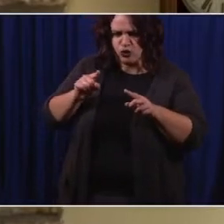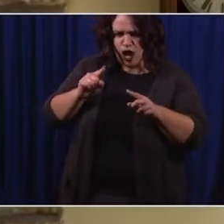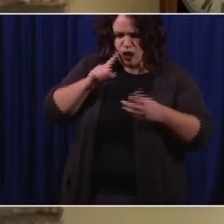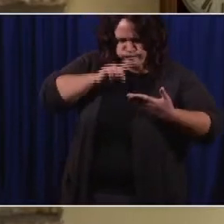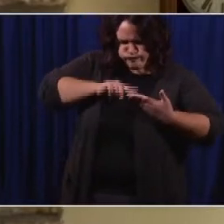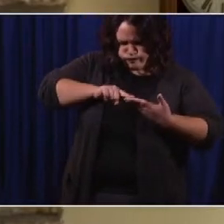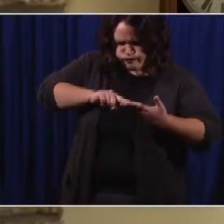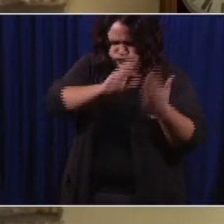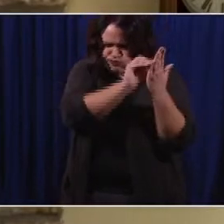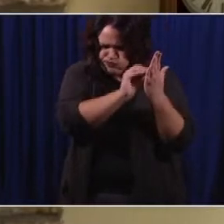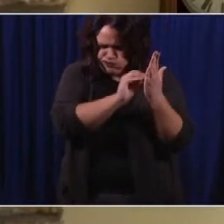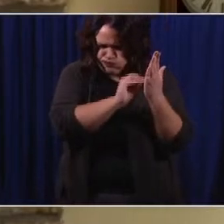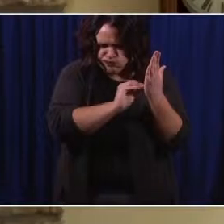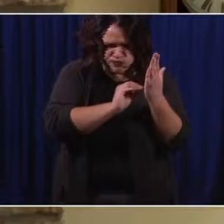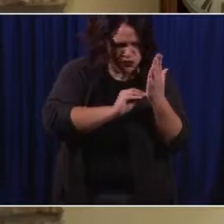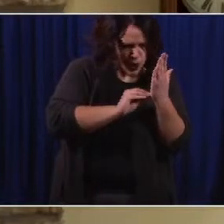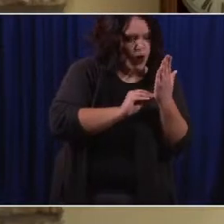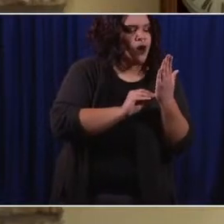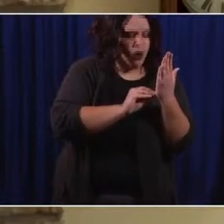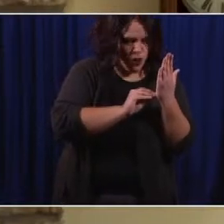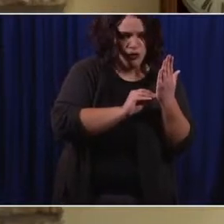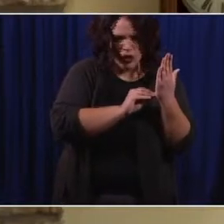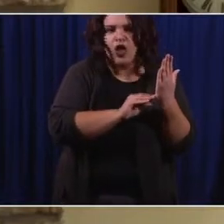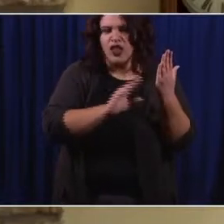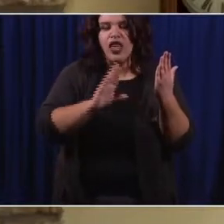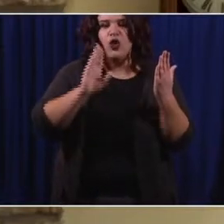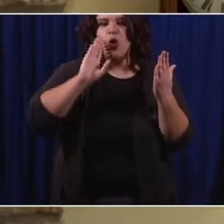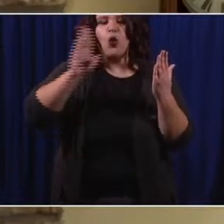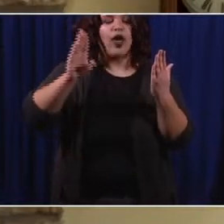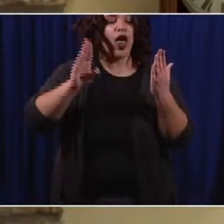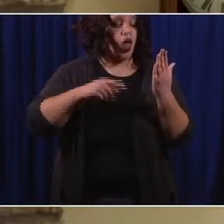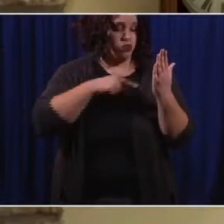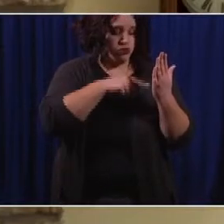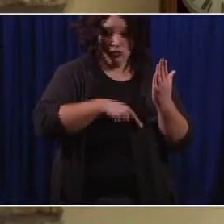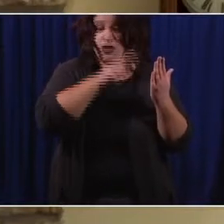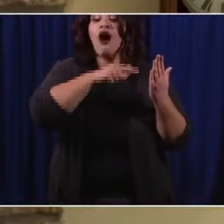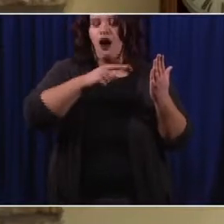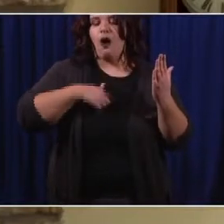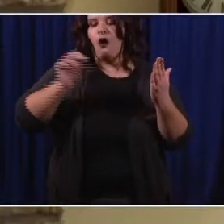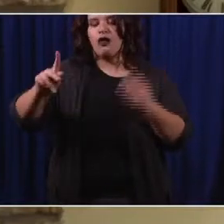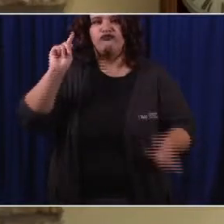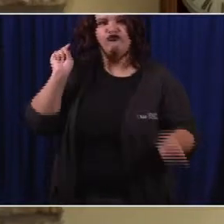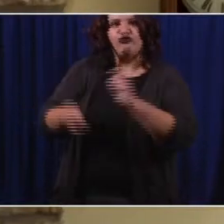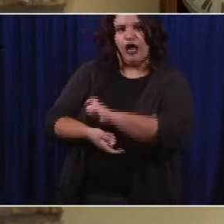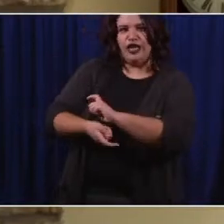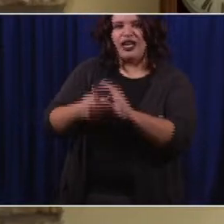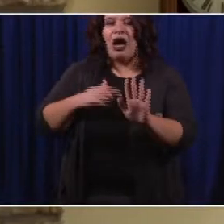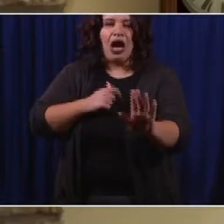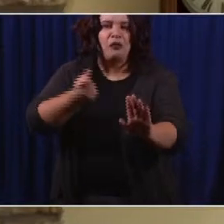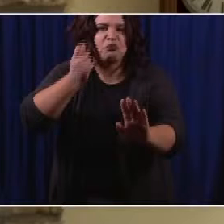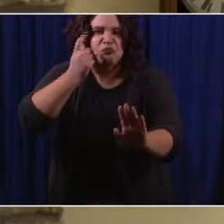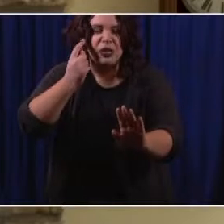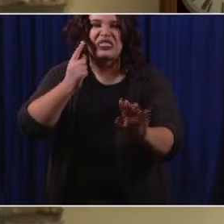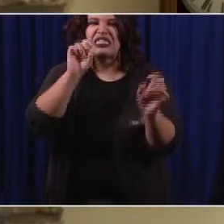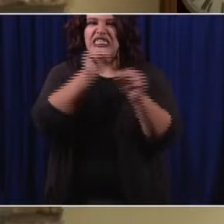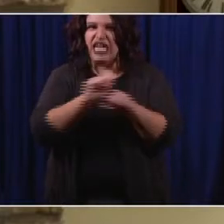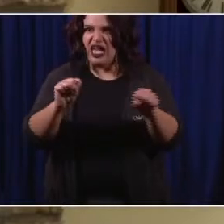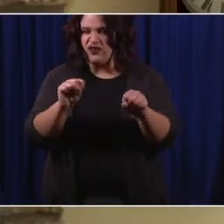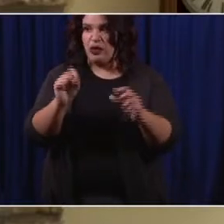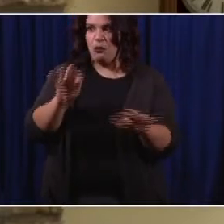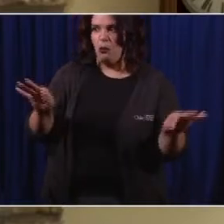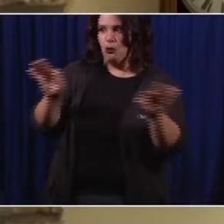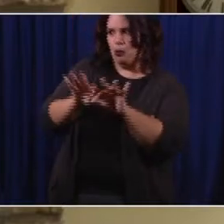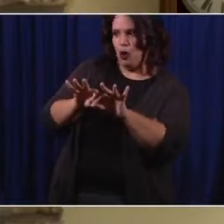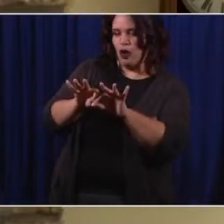are talking to you about when this could possibly change? Understanding that you're trying to balance the safety, but also the